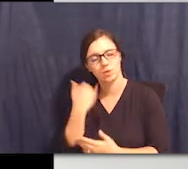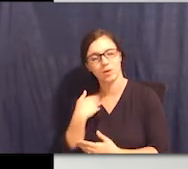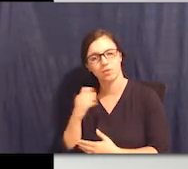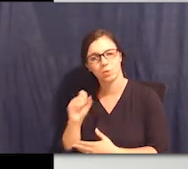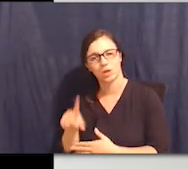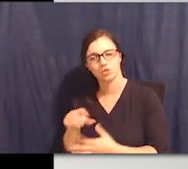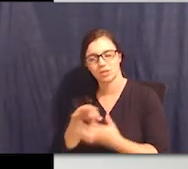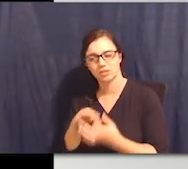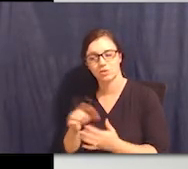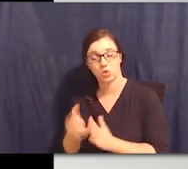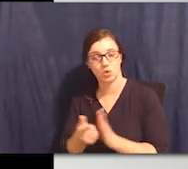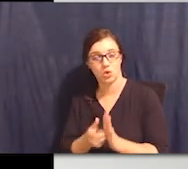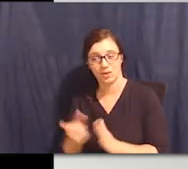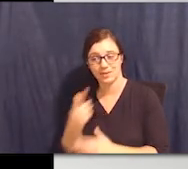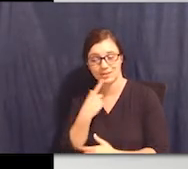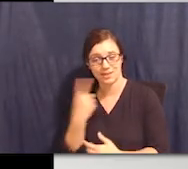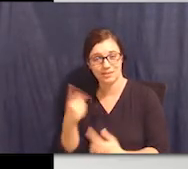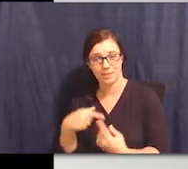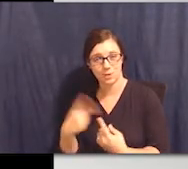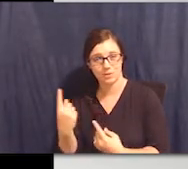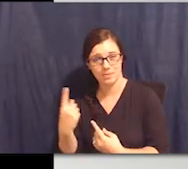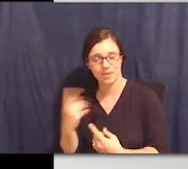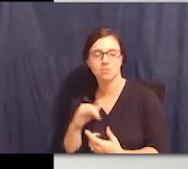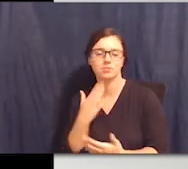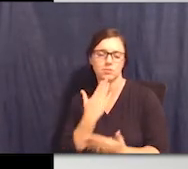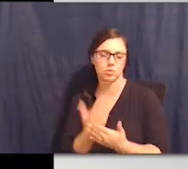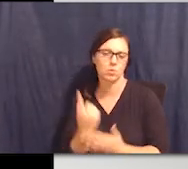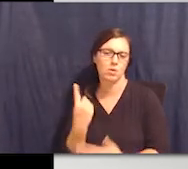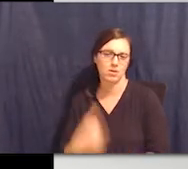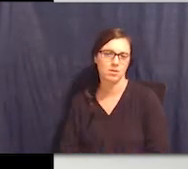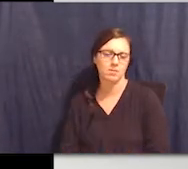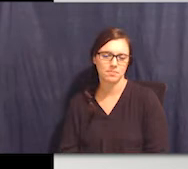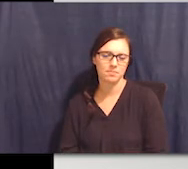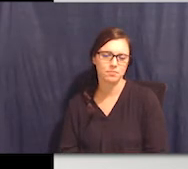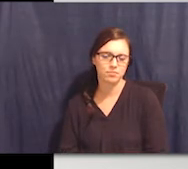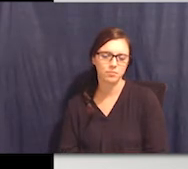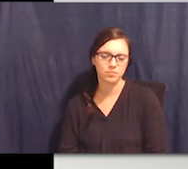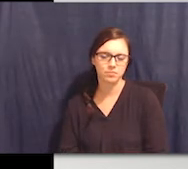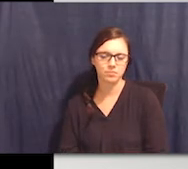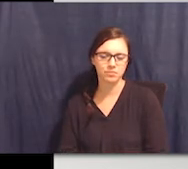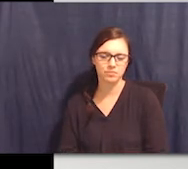about what the law says about something, that's a good one too.